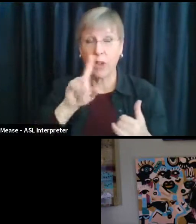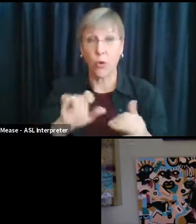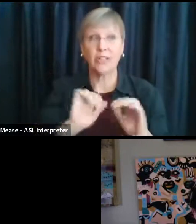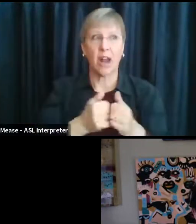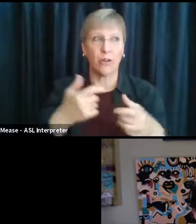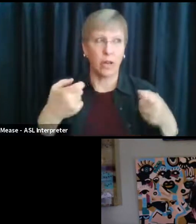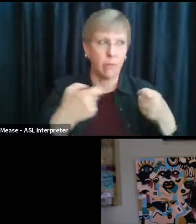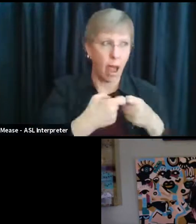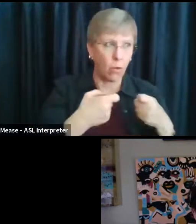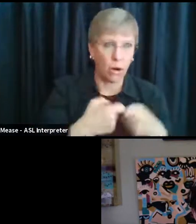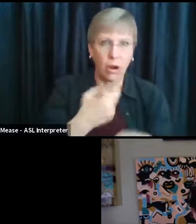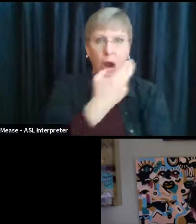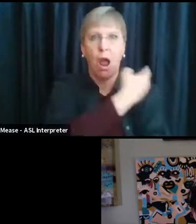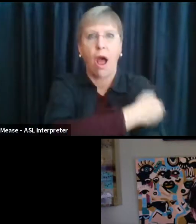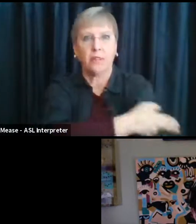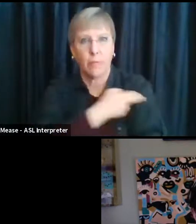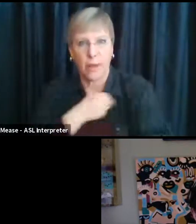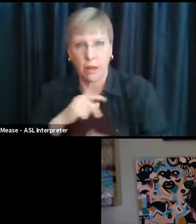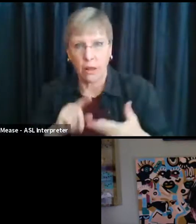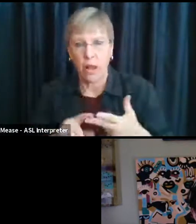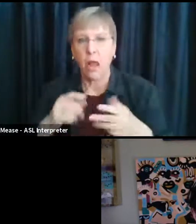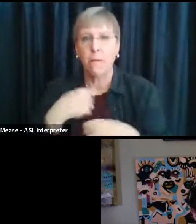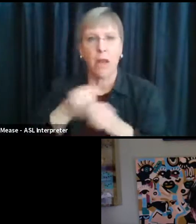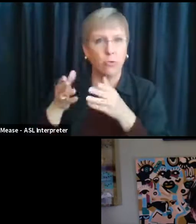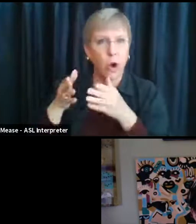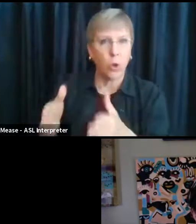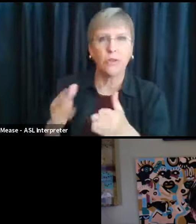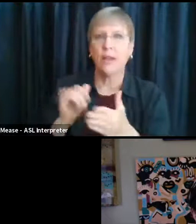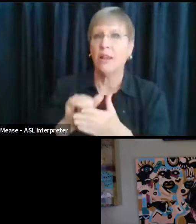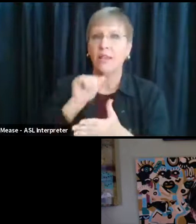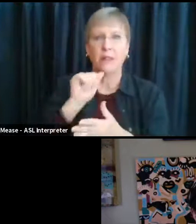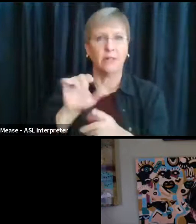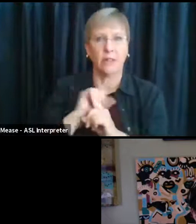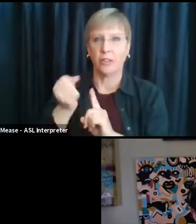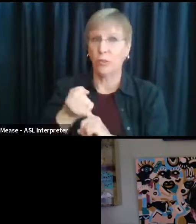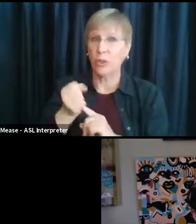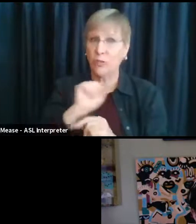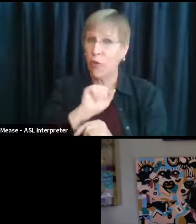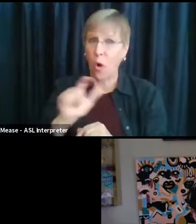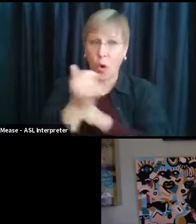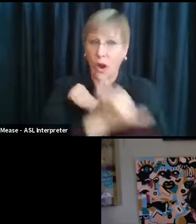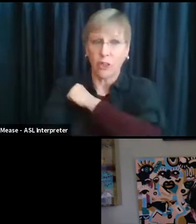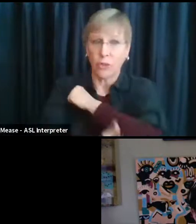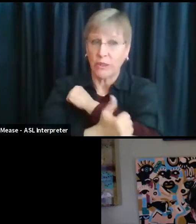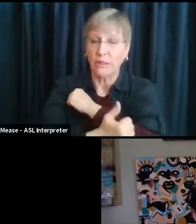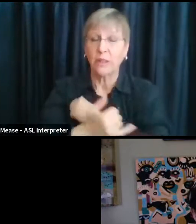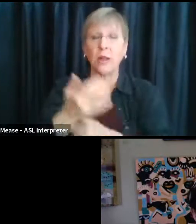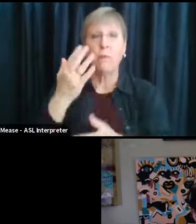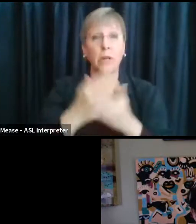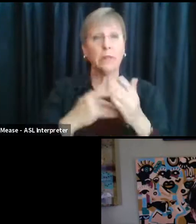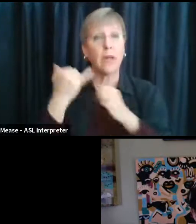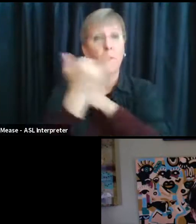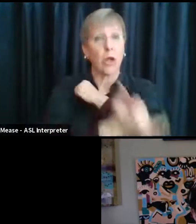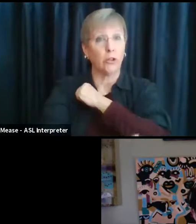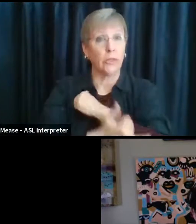power? How do you get a hospital? How do you create roads? Which is not the case for everyone. But some countries have